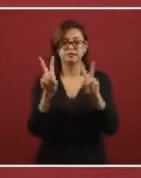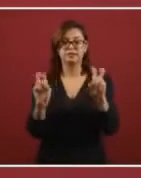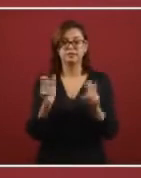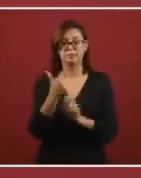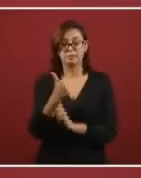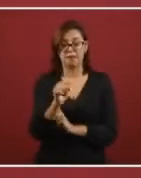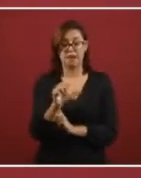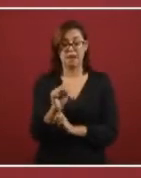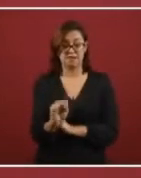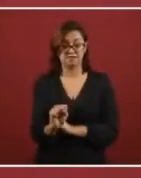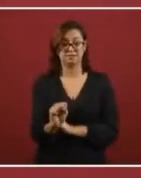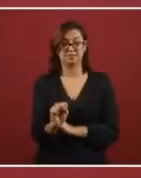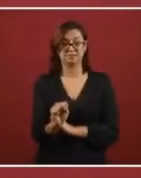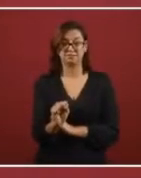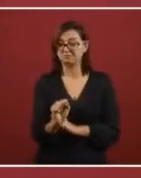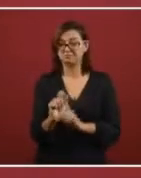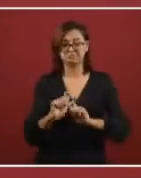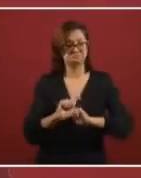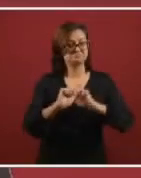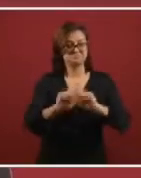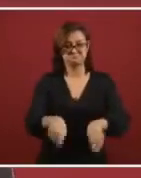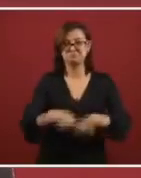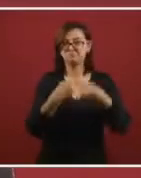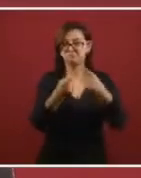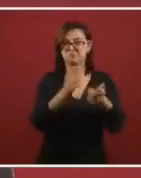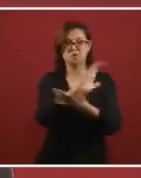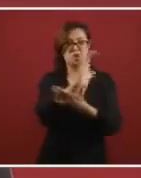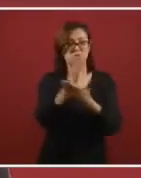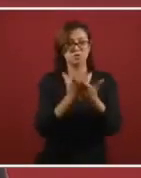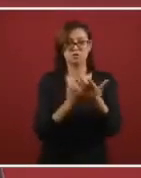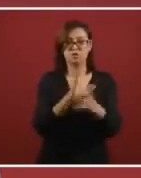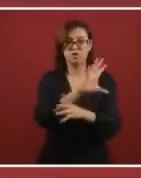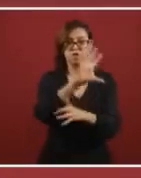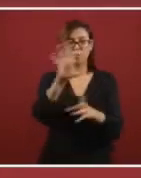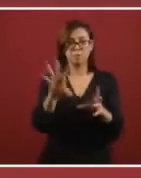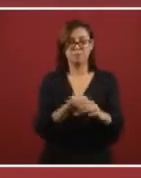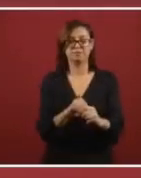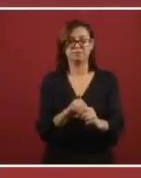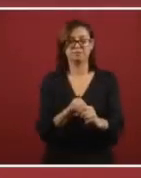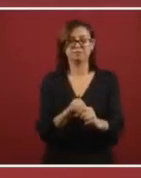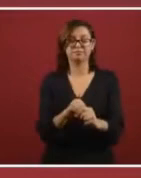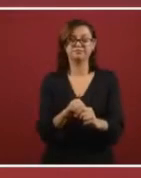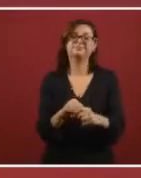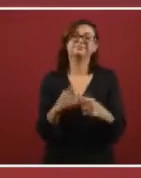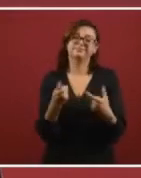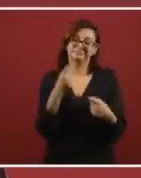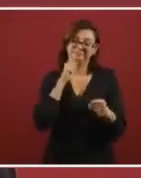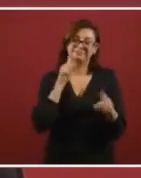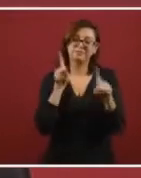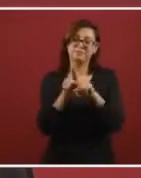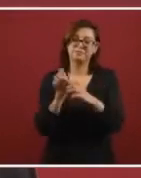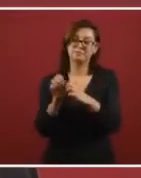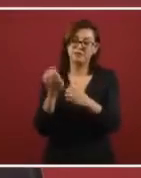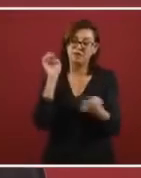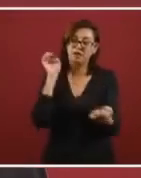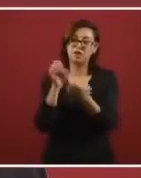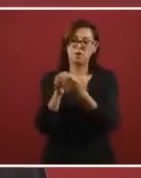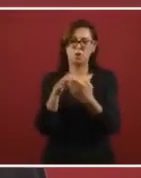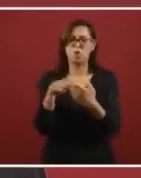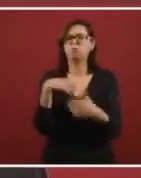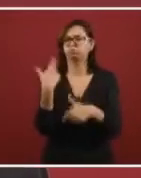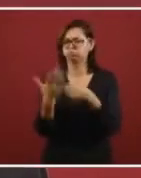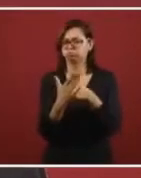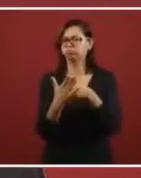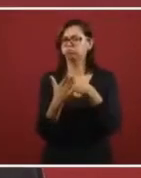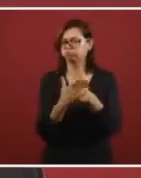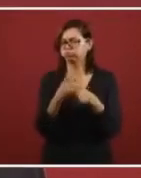that area of somewhere he said that they explored for gas, also with the deception that